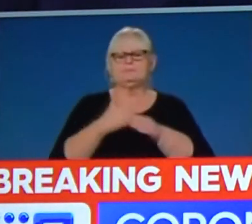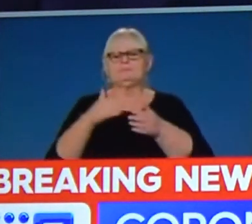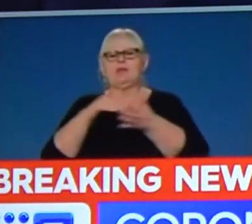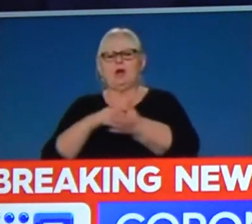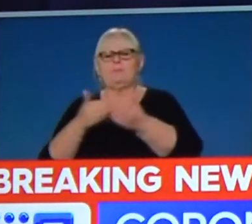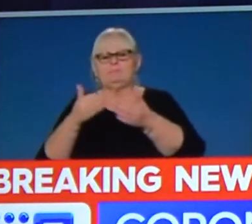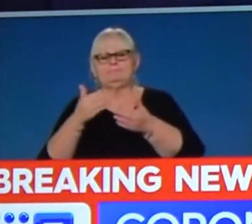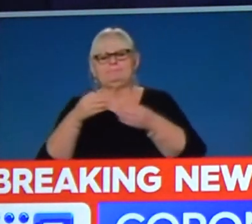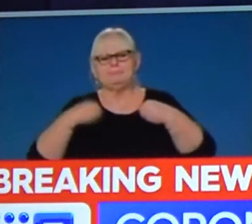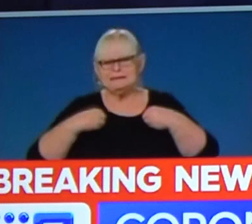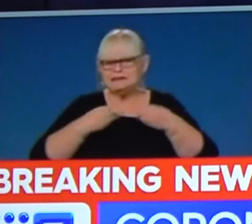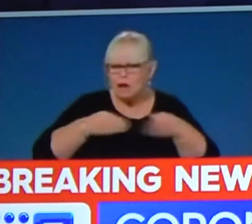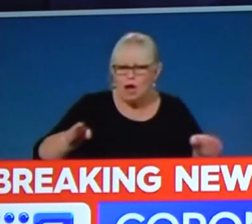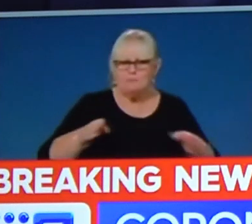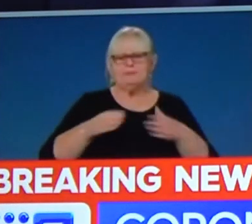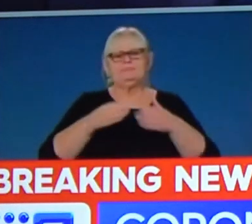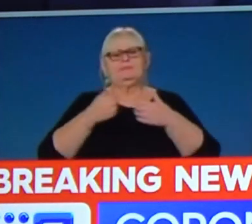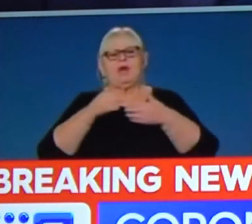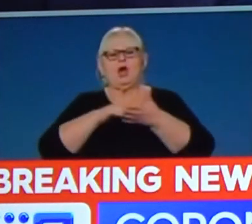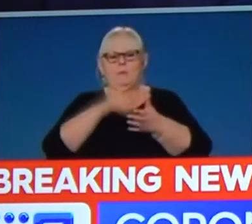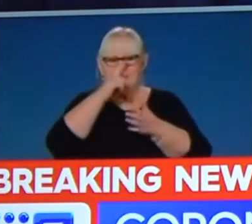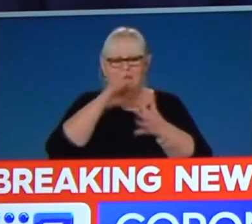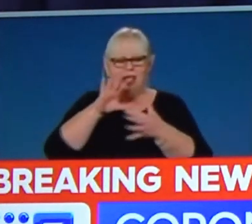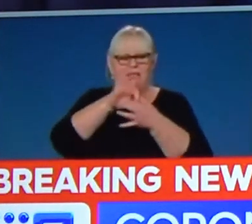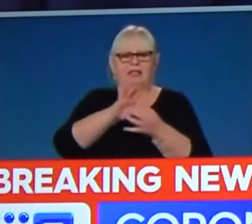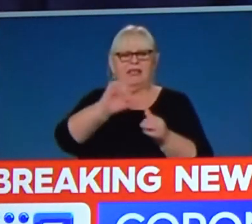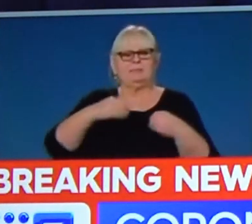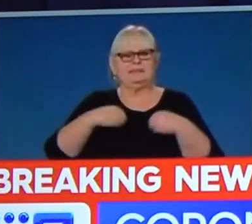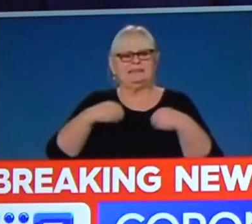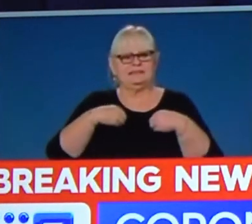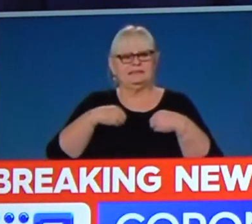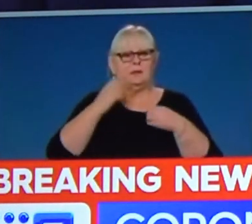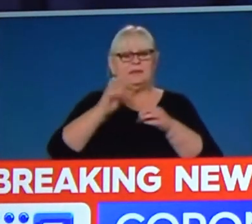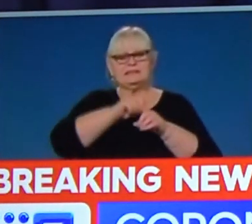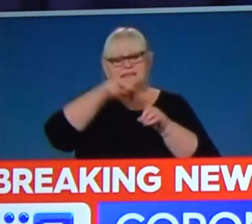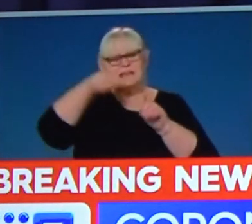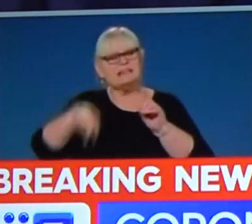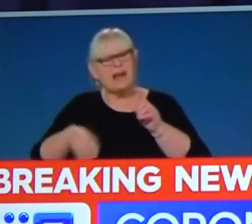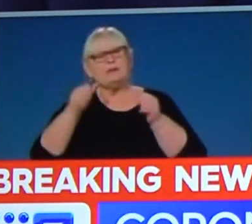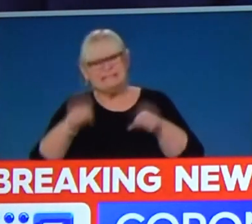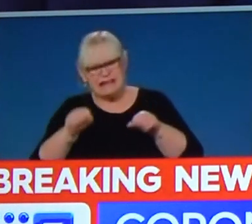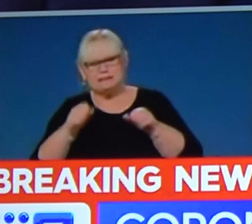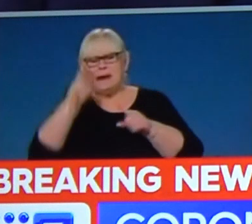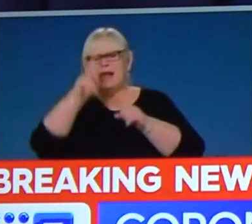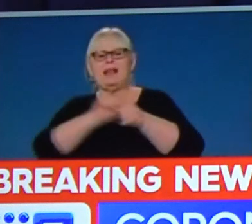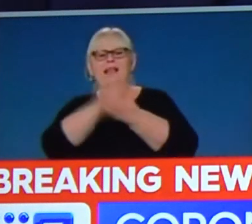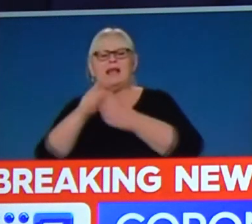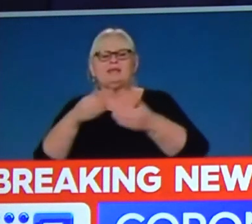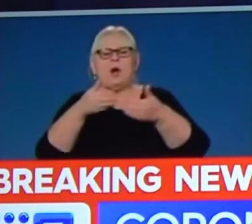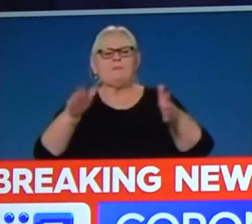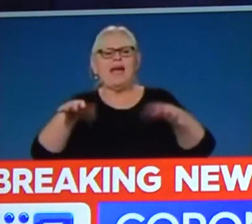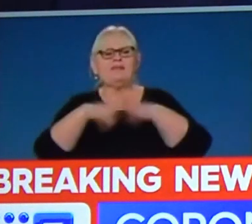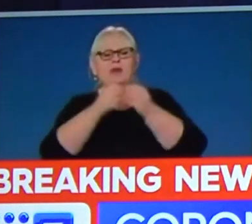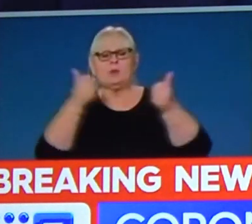to the companies that will be there on the other side, so they can stand up again and ensure that Australia bounces